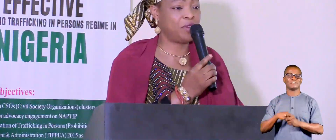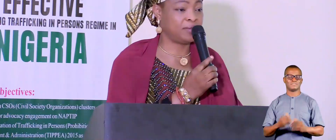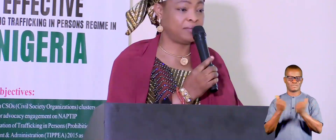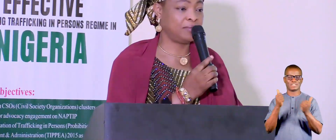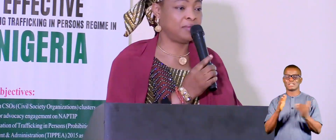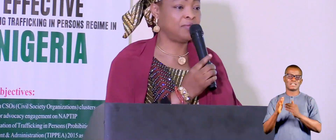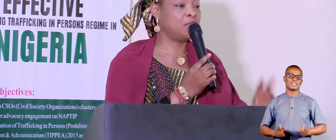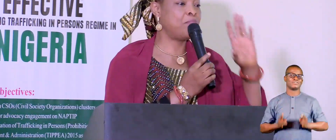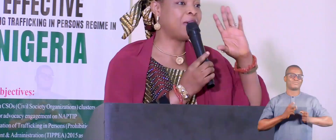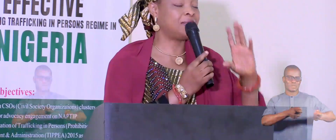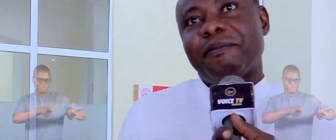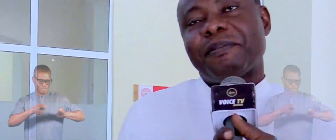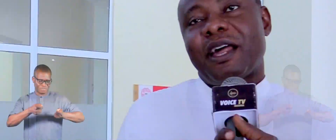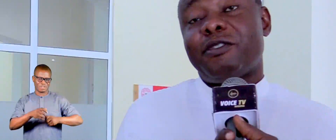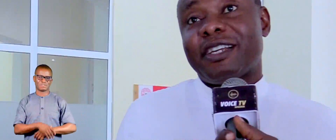against human trafficking.